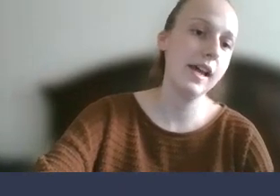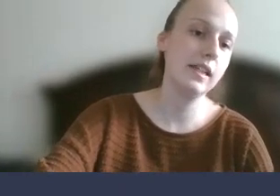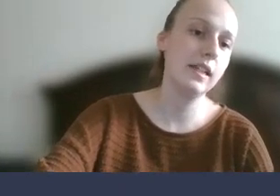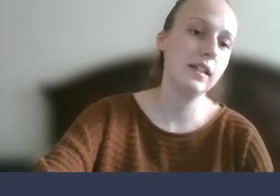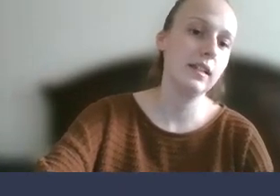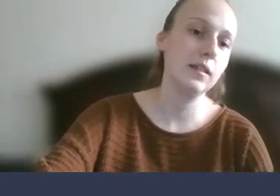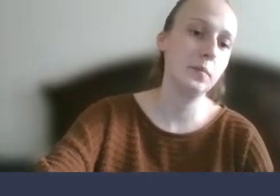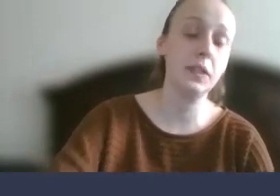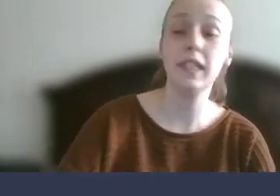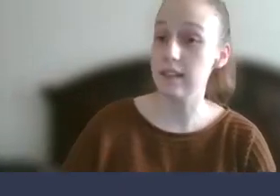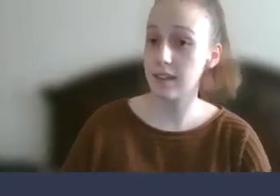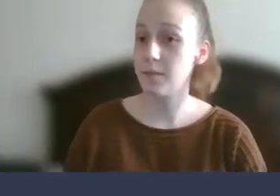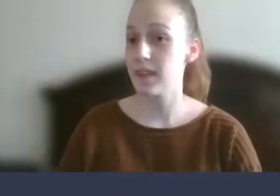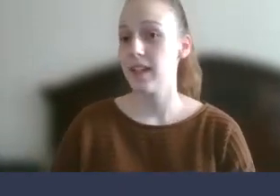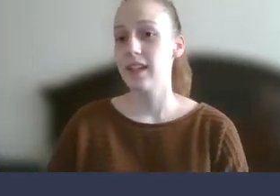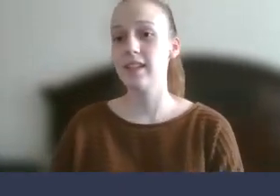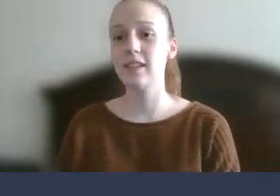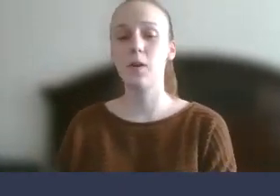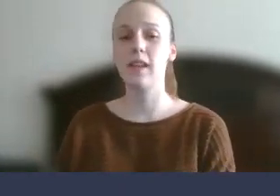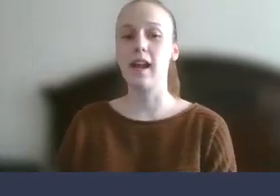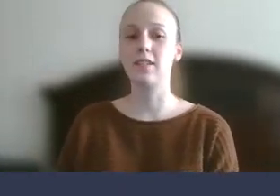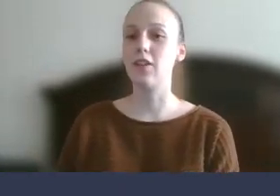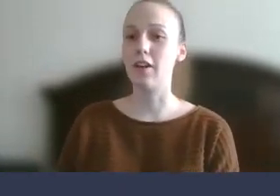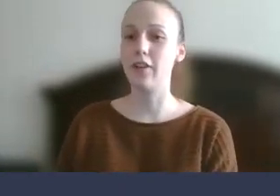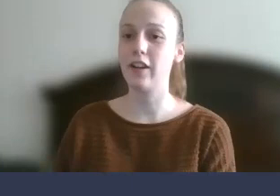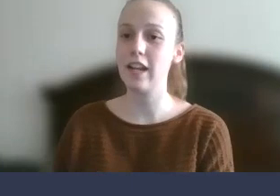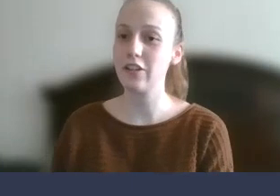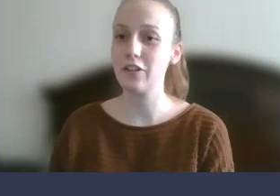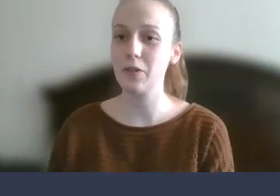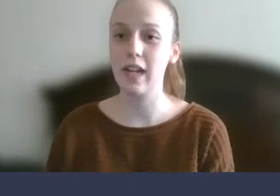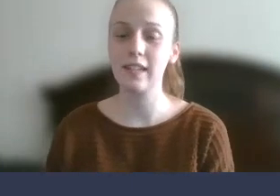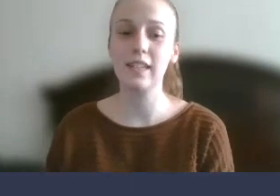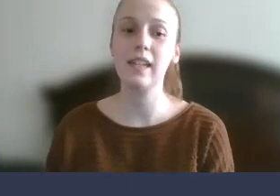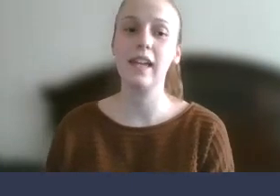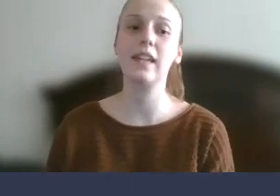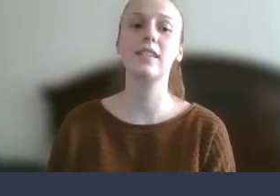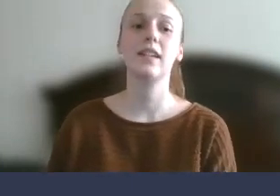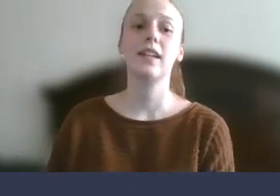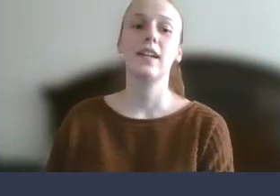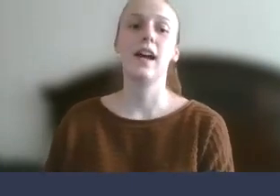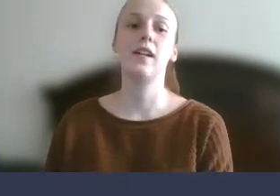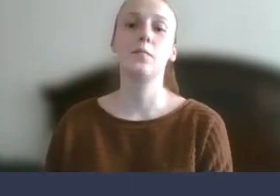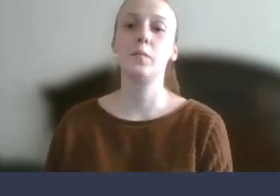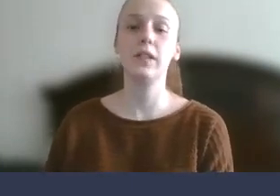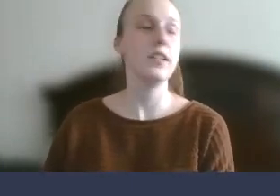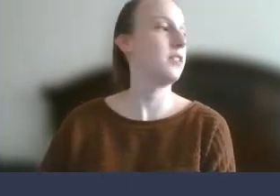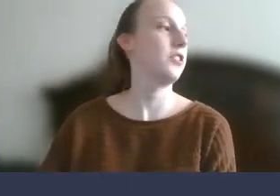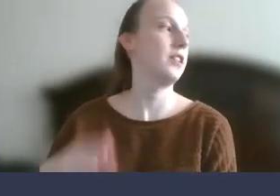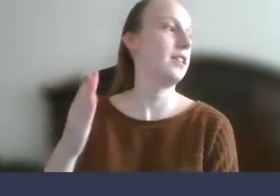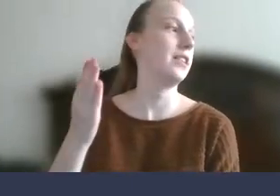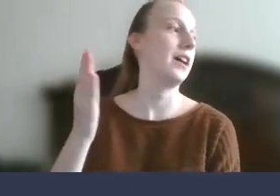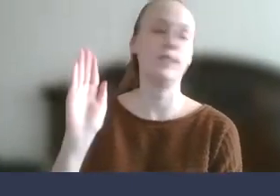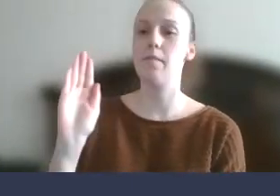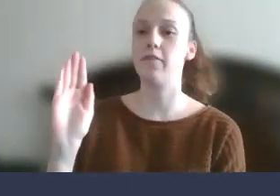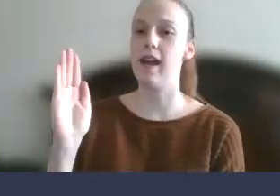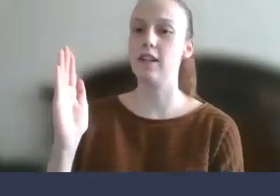And then please. This is one that has a lot of variation to it that I see in kids. But please, you're